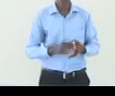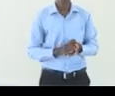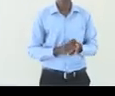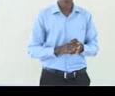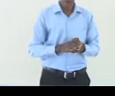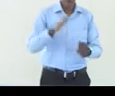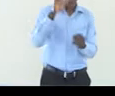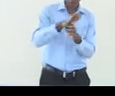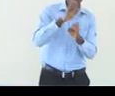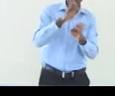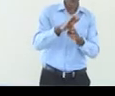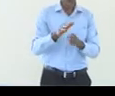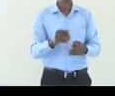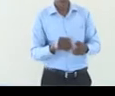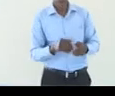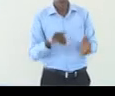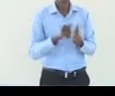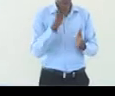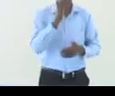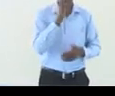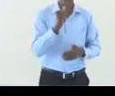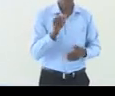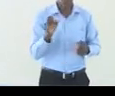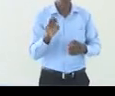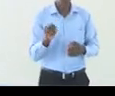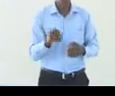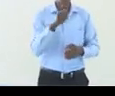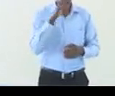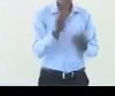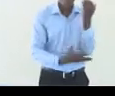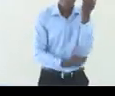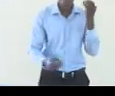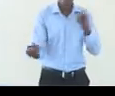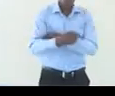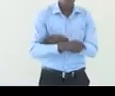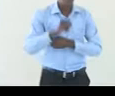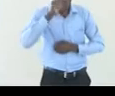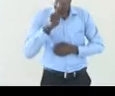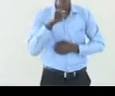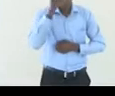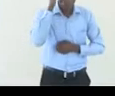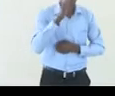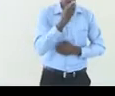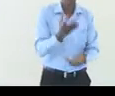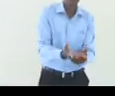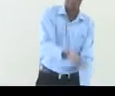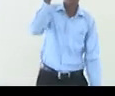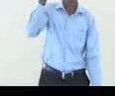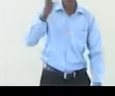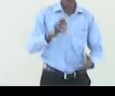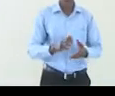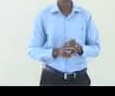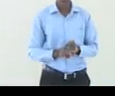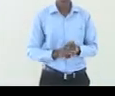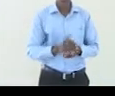popular sentiment. Popular sentiment is that you are poor today, barista, you will be a millionaire by the end of the year.